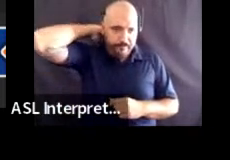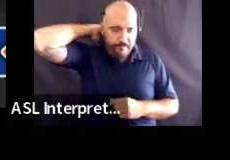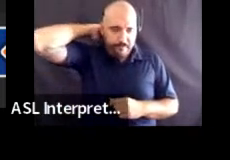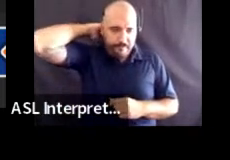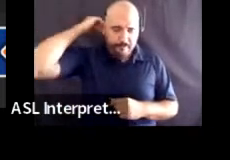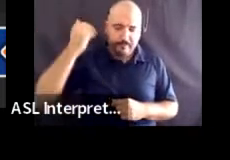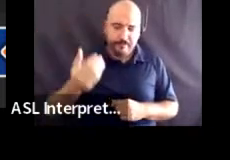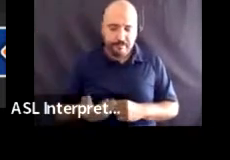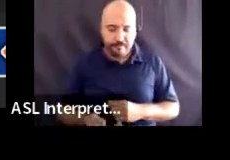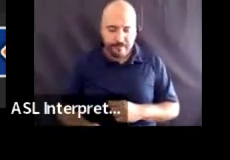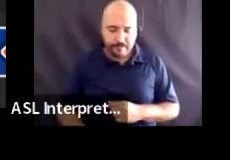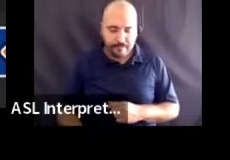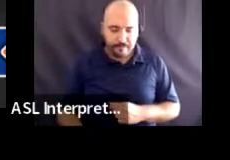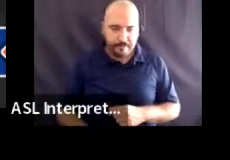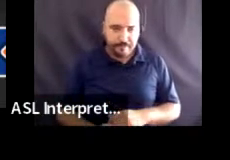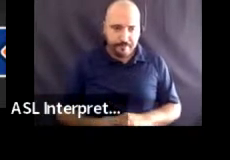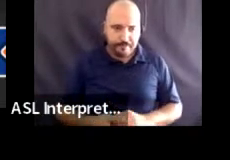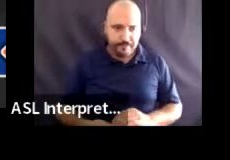we're gonna get. So